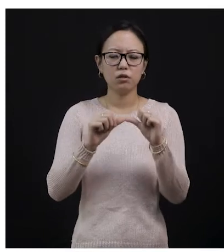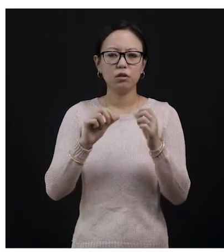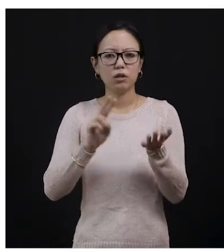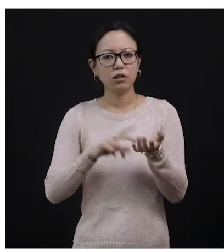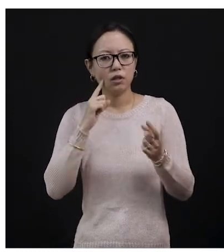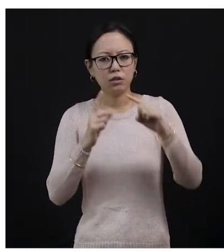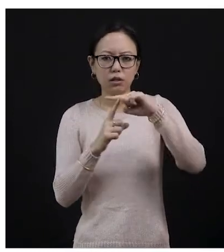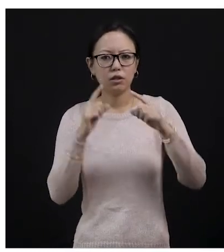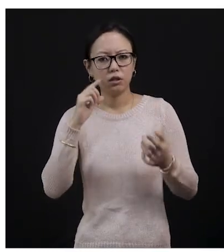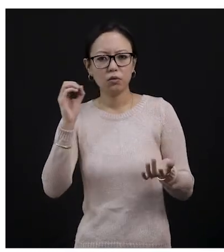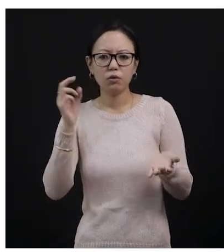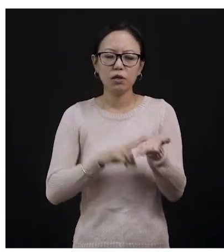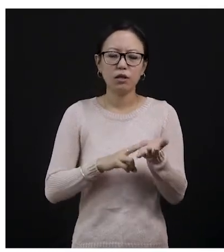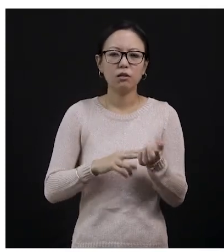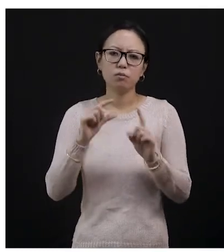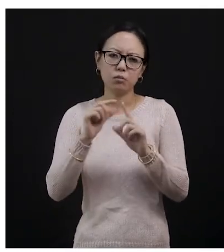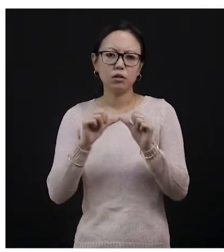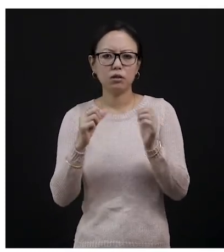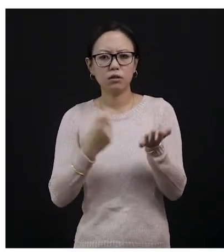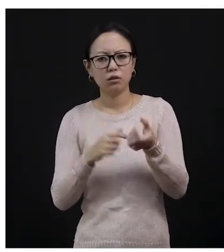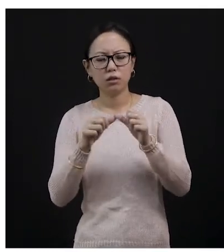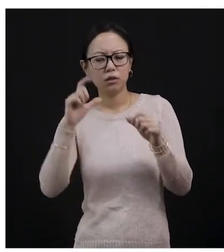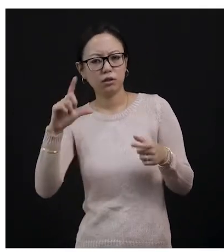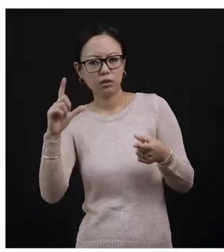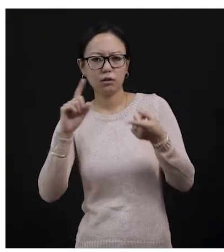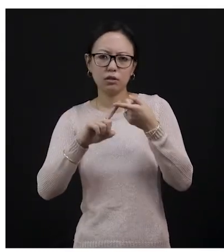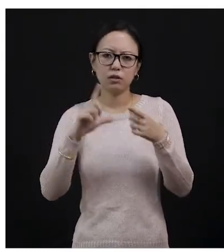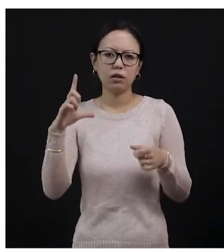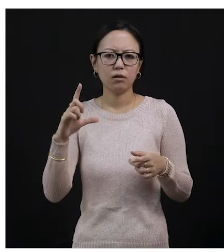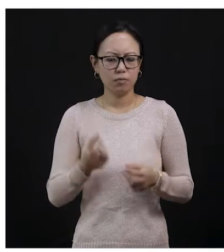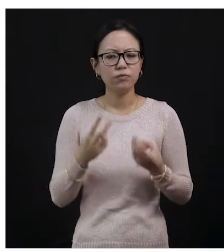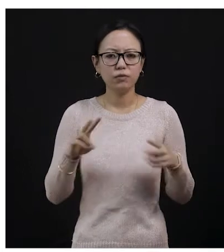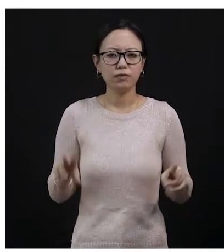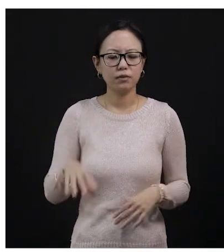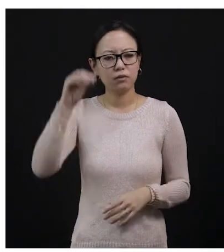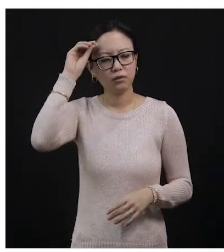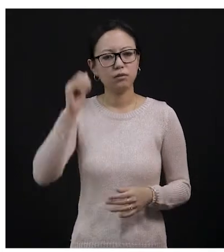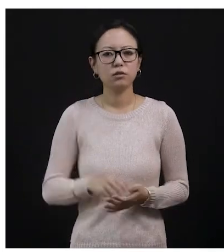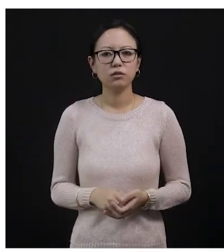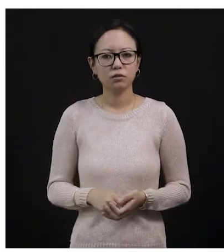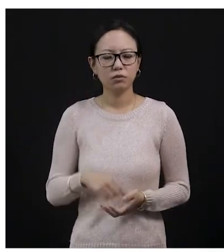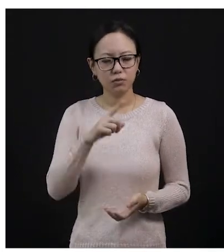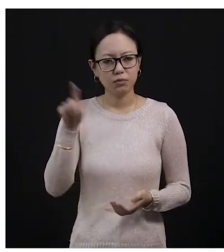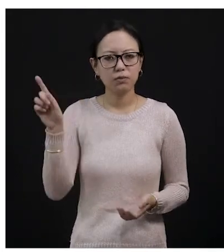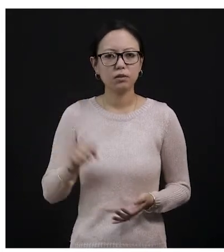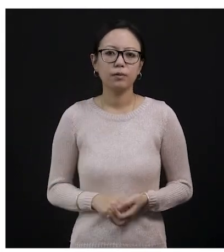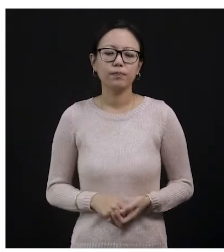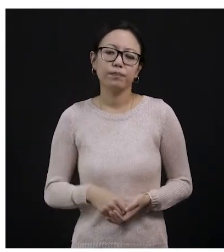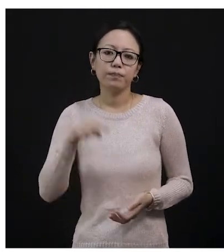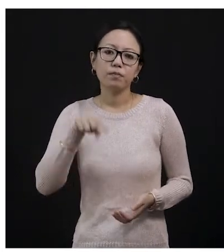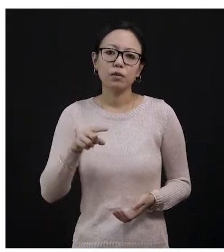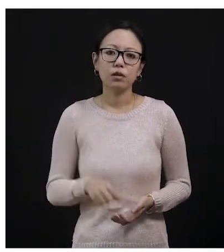venation. So let us continue knowing more about the plants, okay? Let us first see the importance